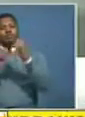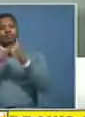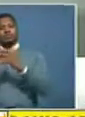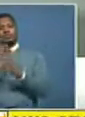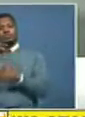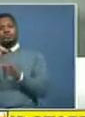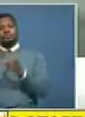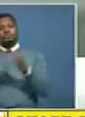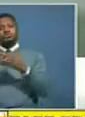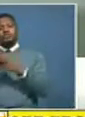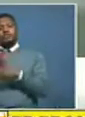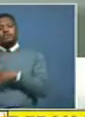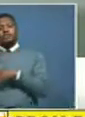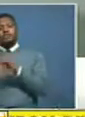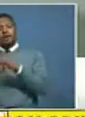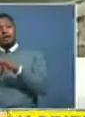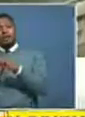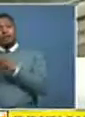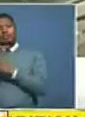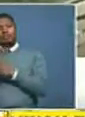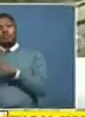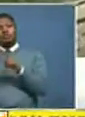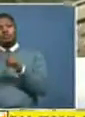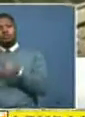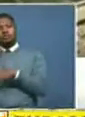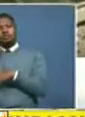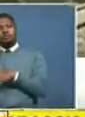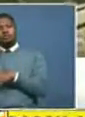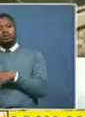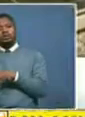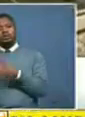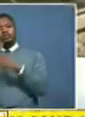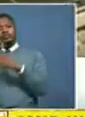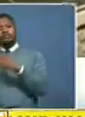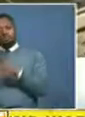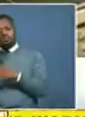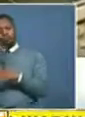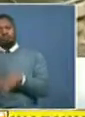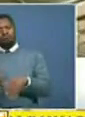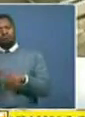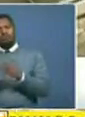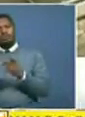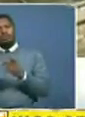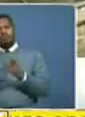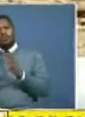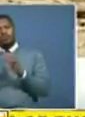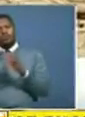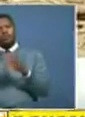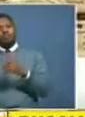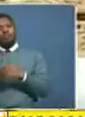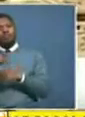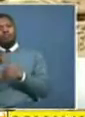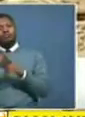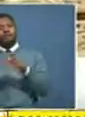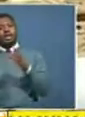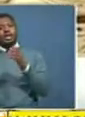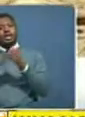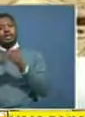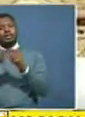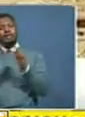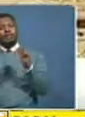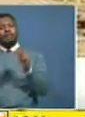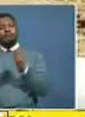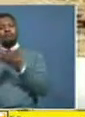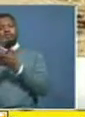a 6-unit primary and a 3-unit JHS block and sanitary facilities for the community. In an addition,